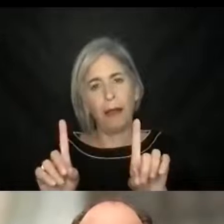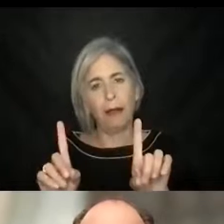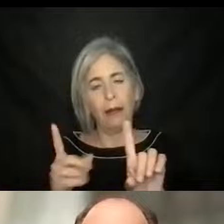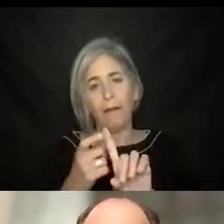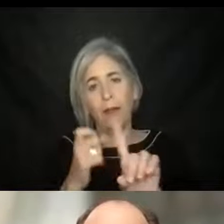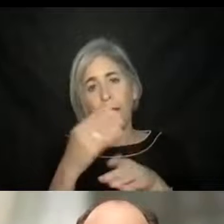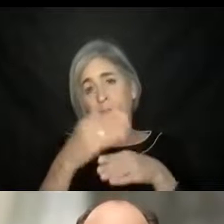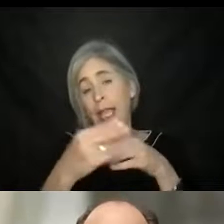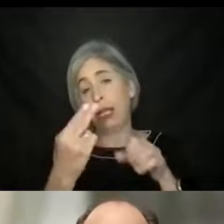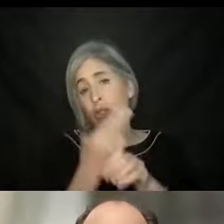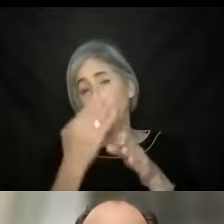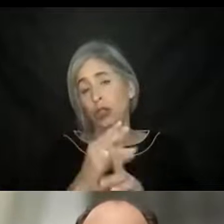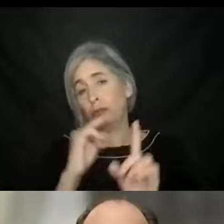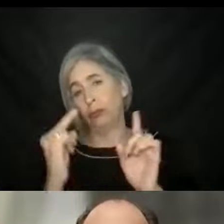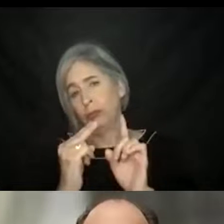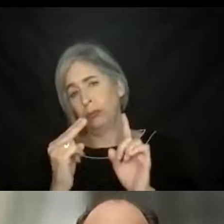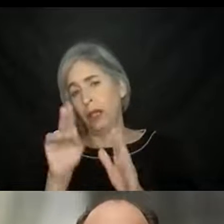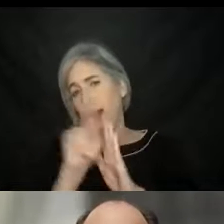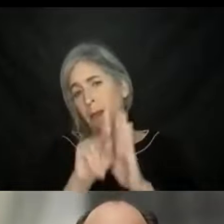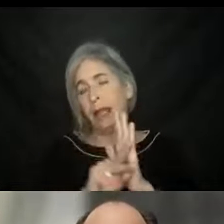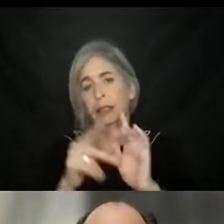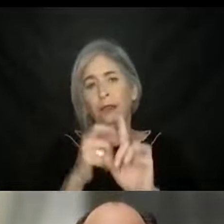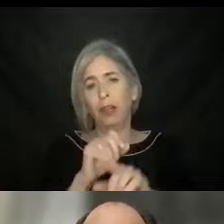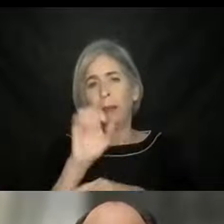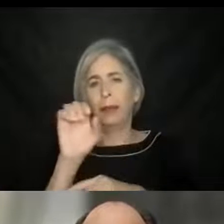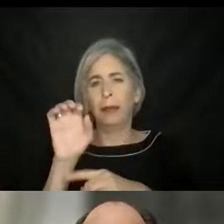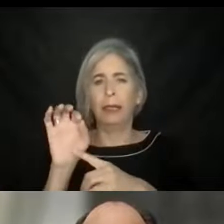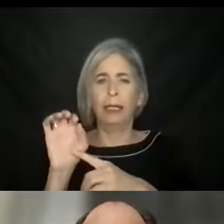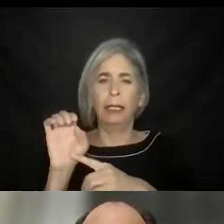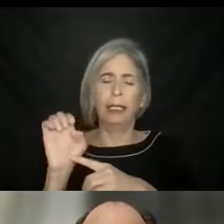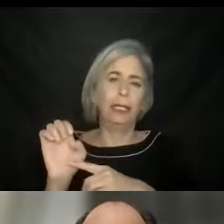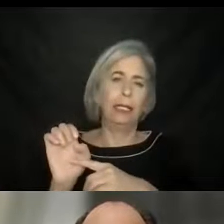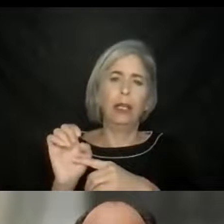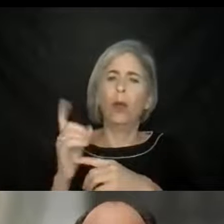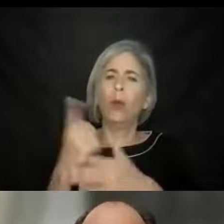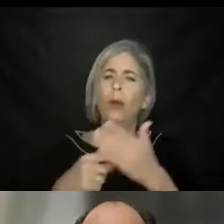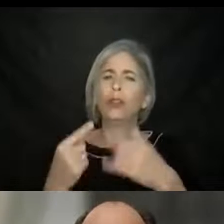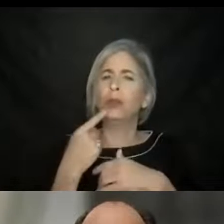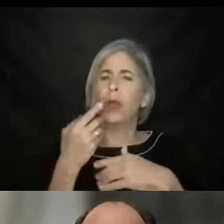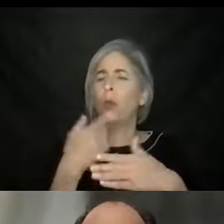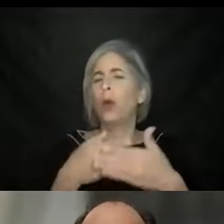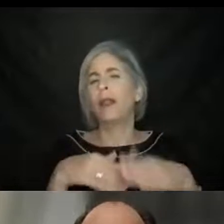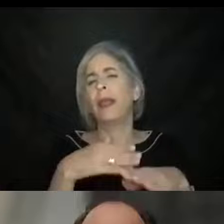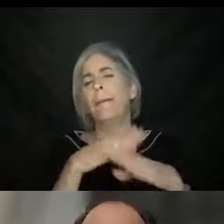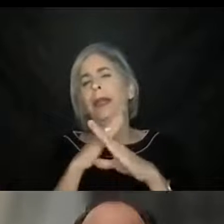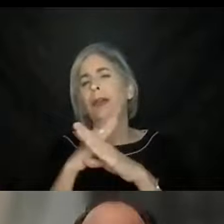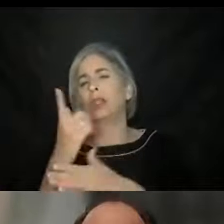user perspective, the policy from EDF, what do you say, Mayor? What are the barriers or challenges?